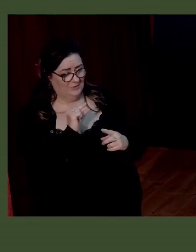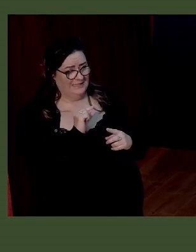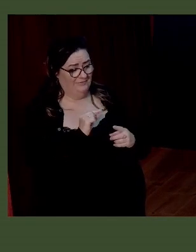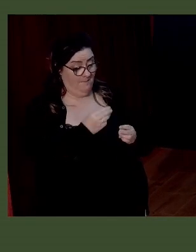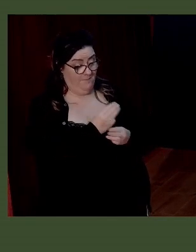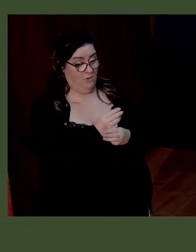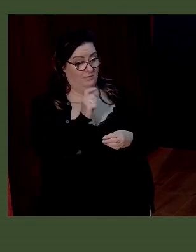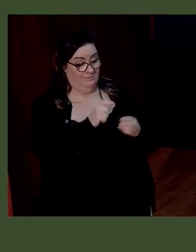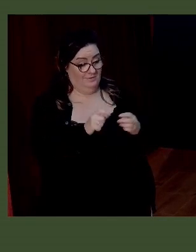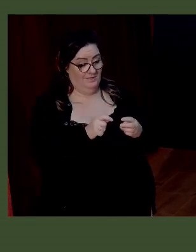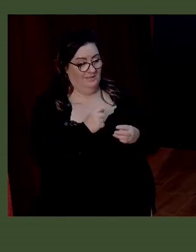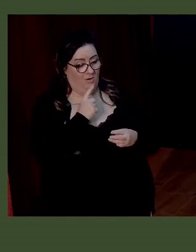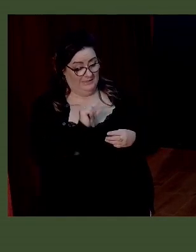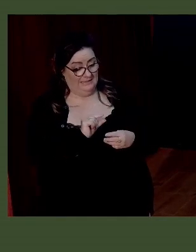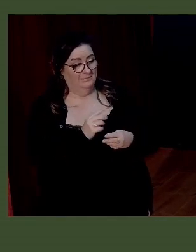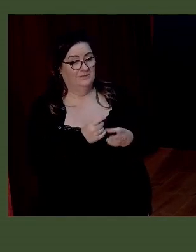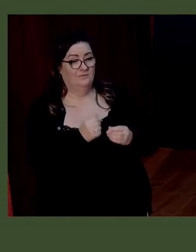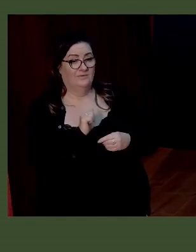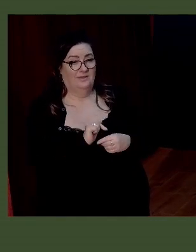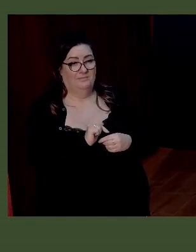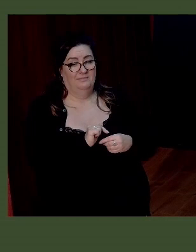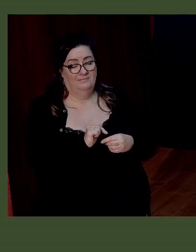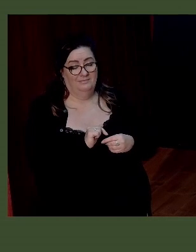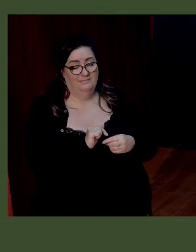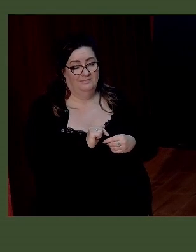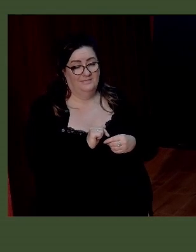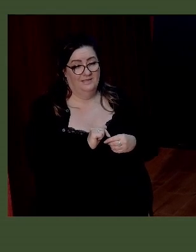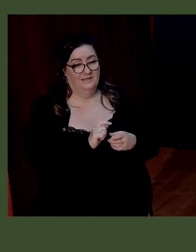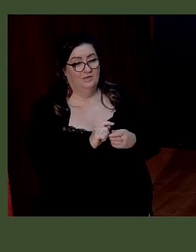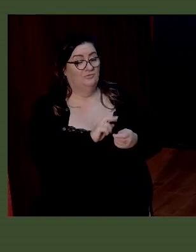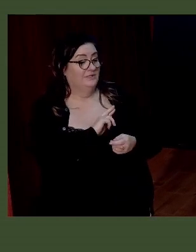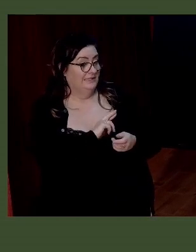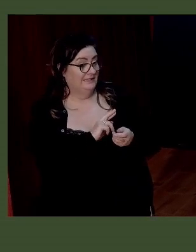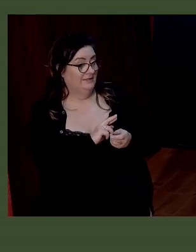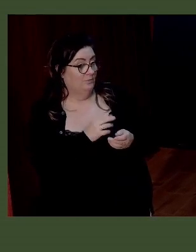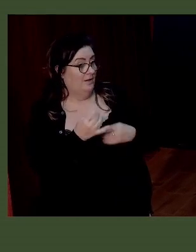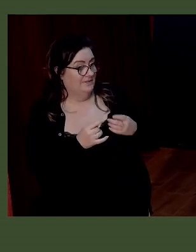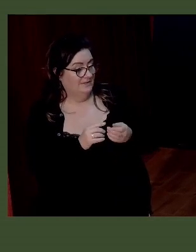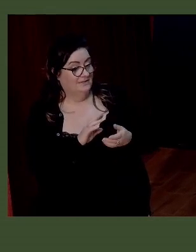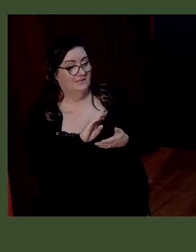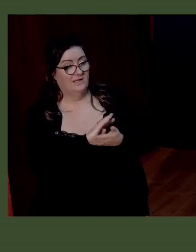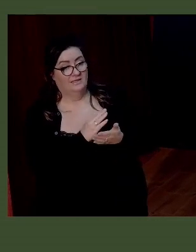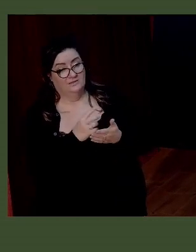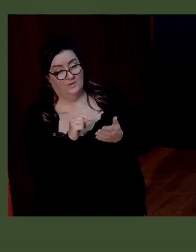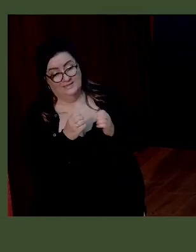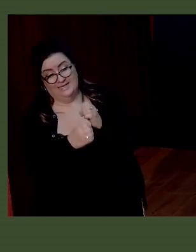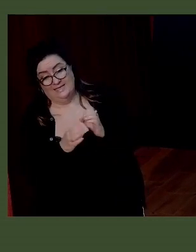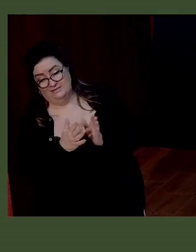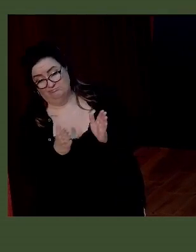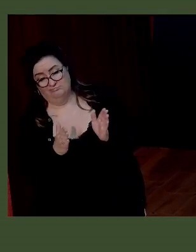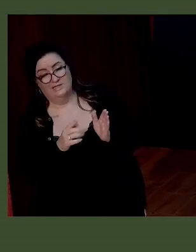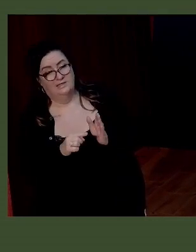was only that filtering process that was going to do anything. Change comes at the end of the 1920s. And